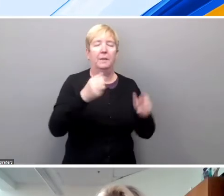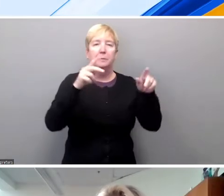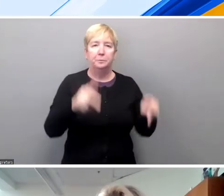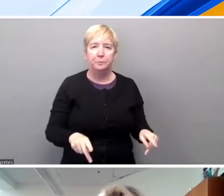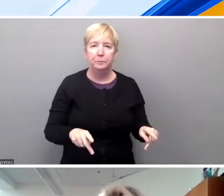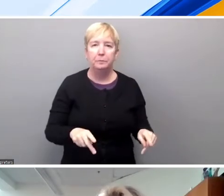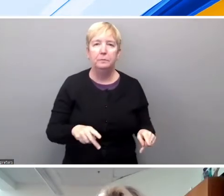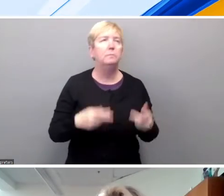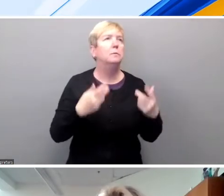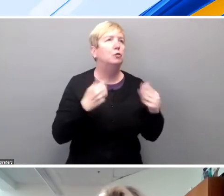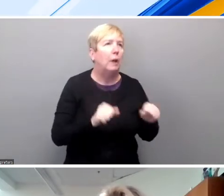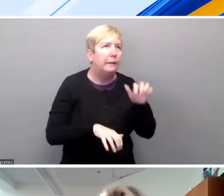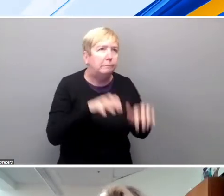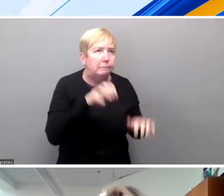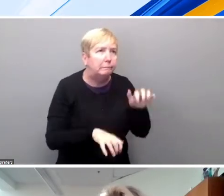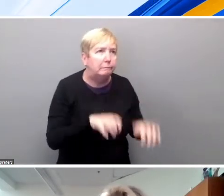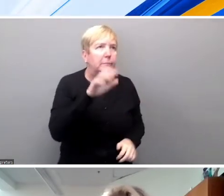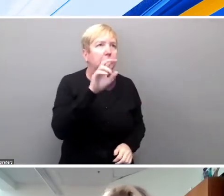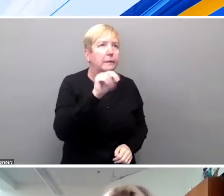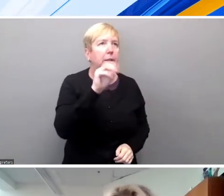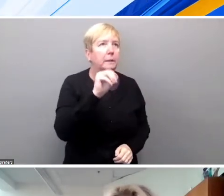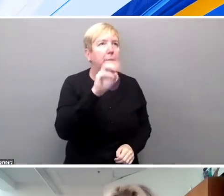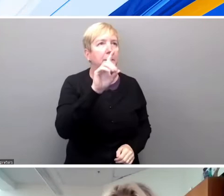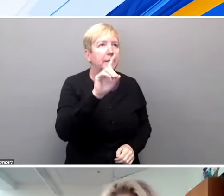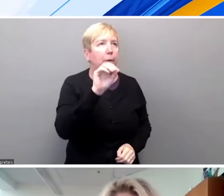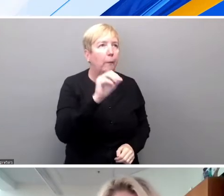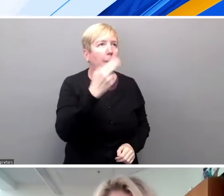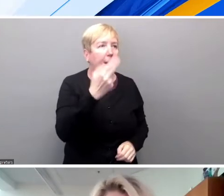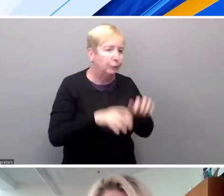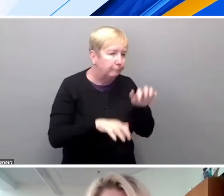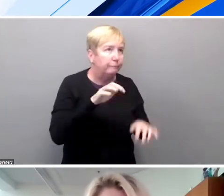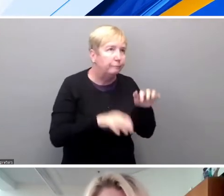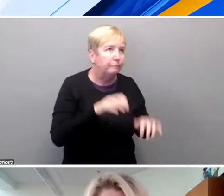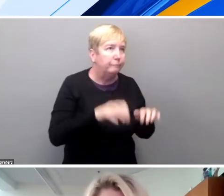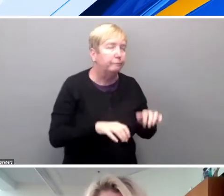the state portal and saying, there are no